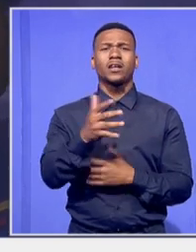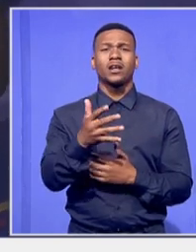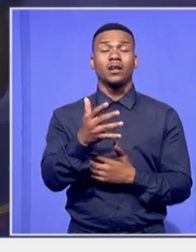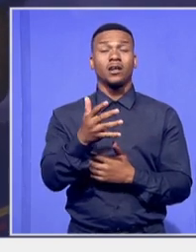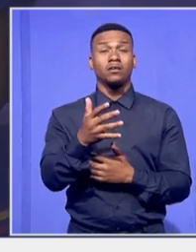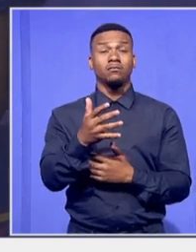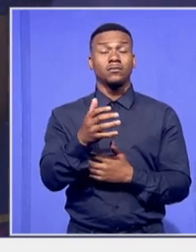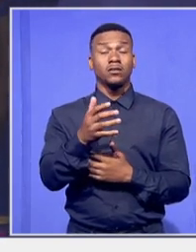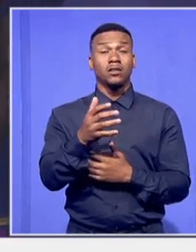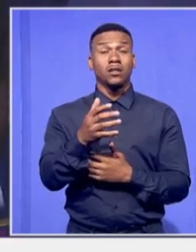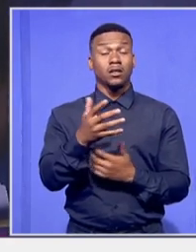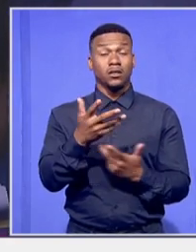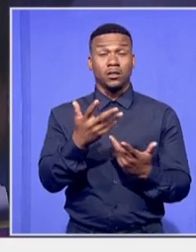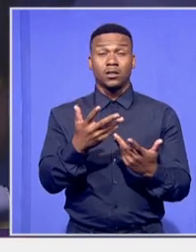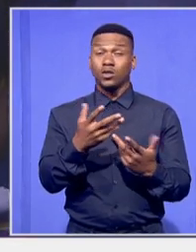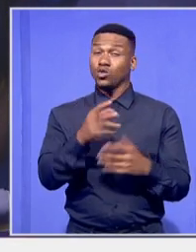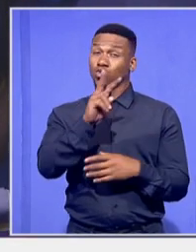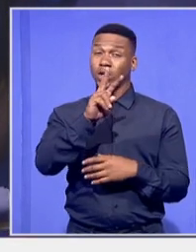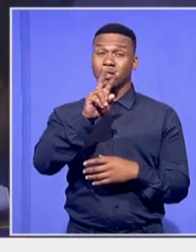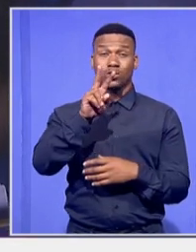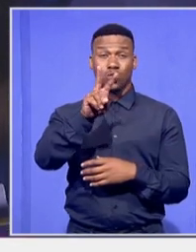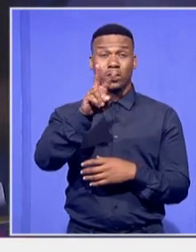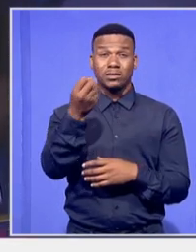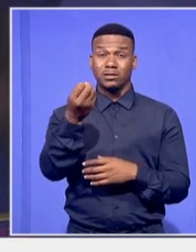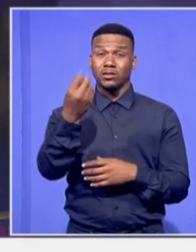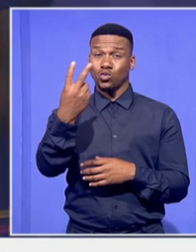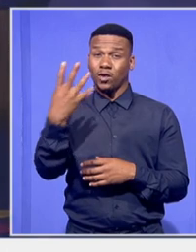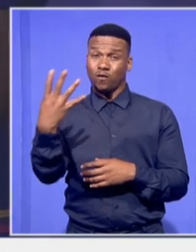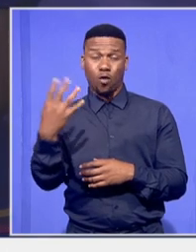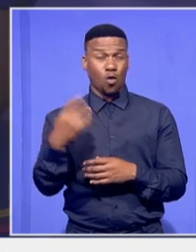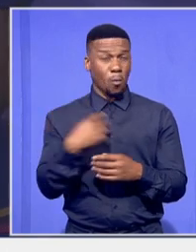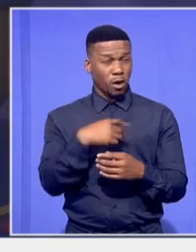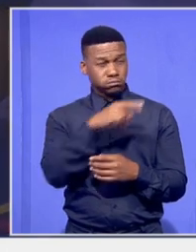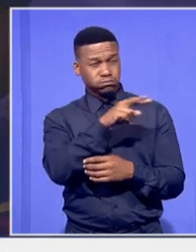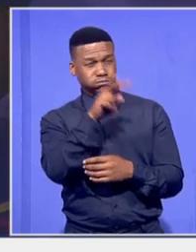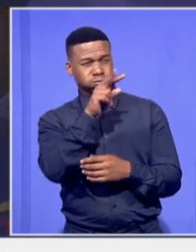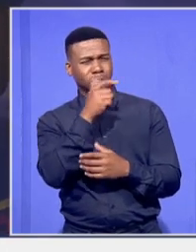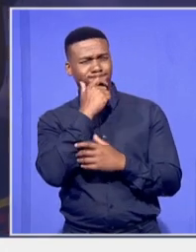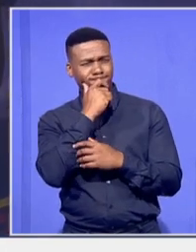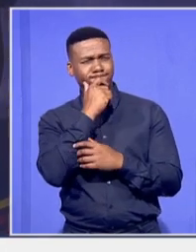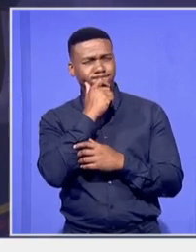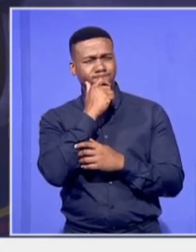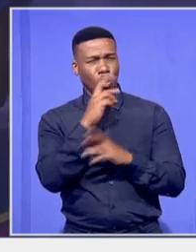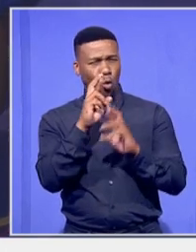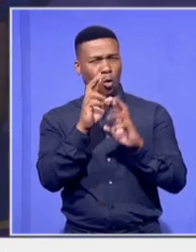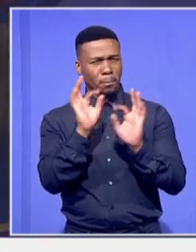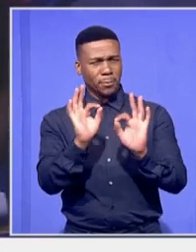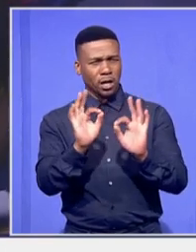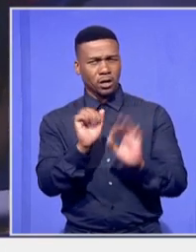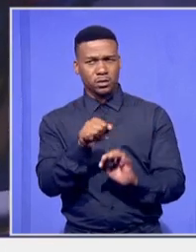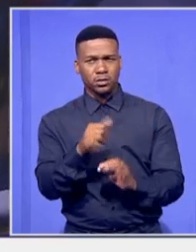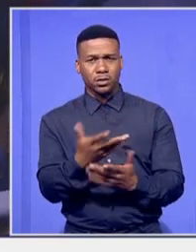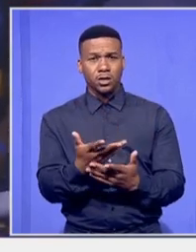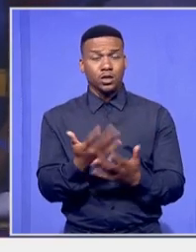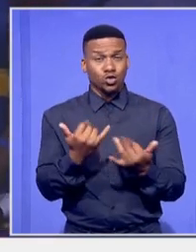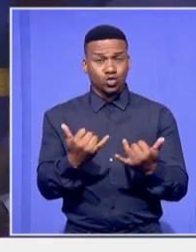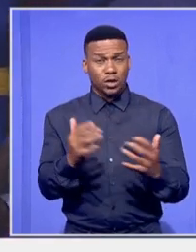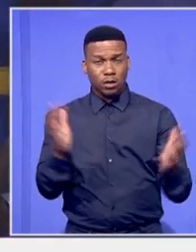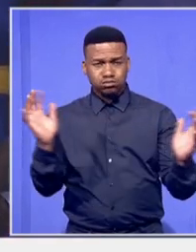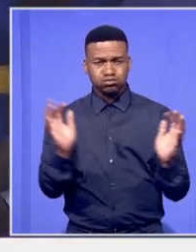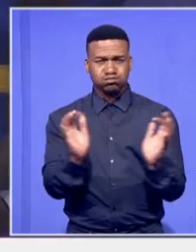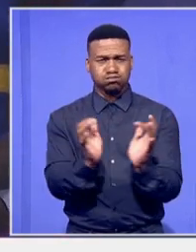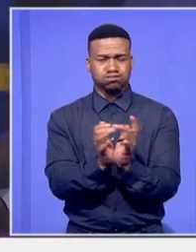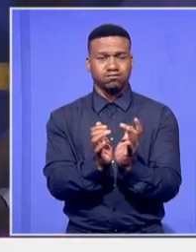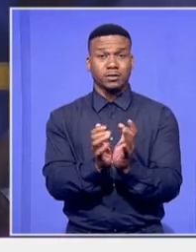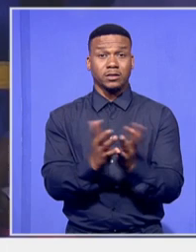for 2024 are stunning. As we come together today, the governing party of this country has